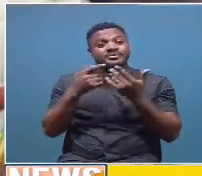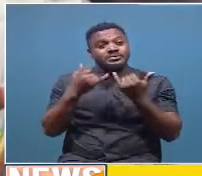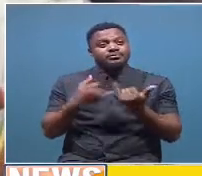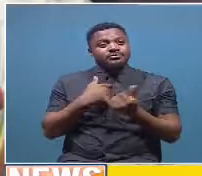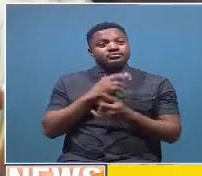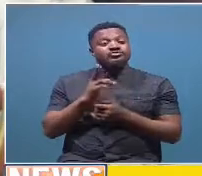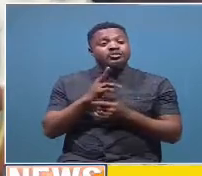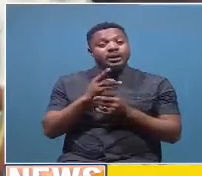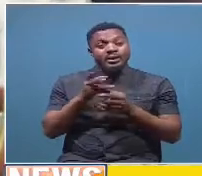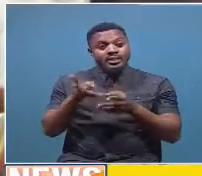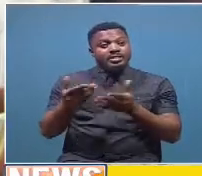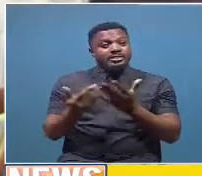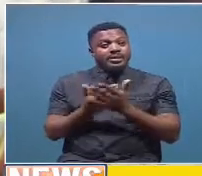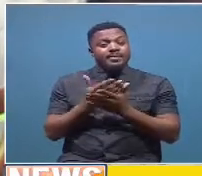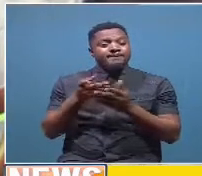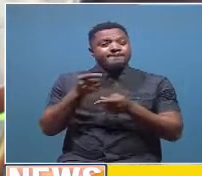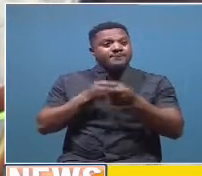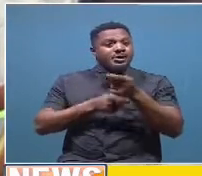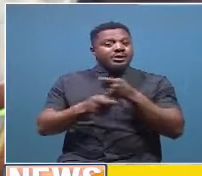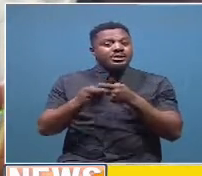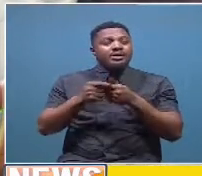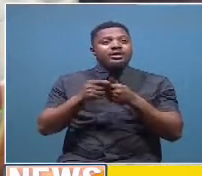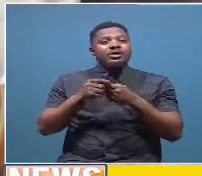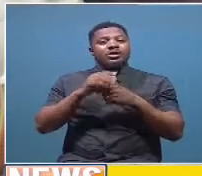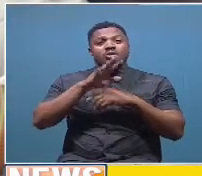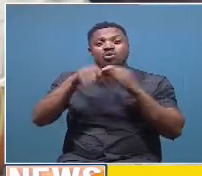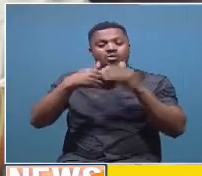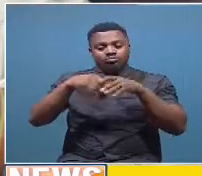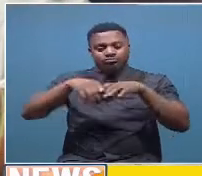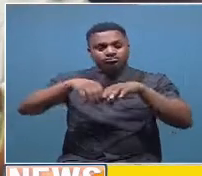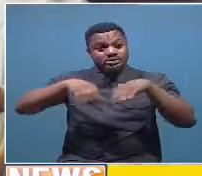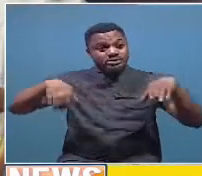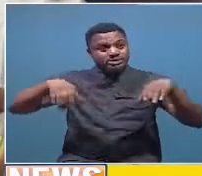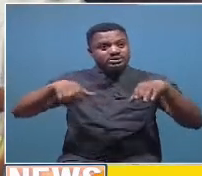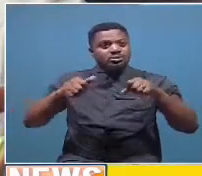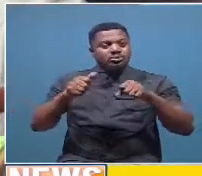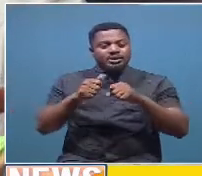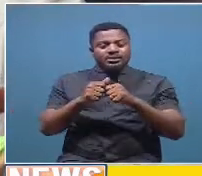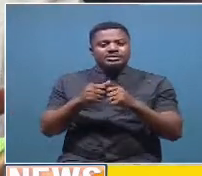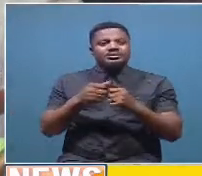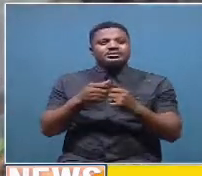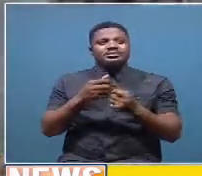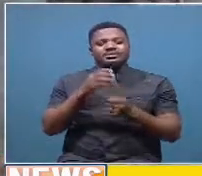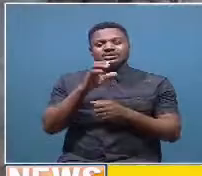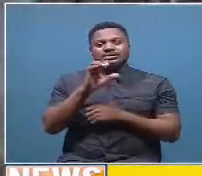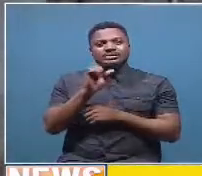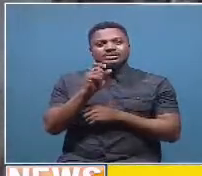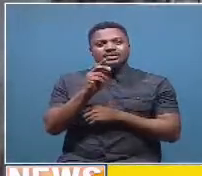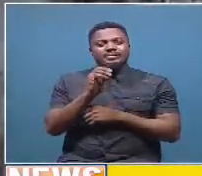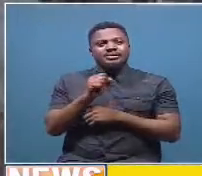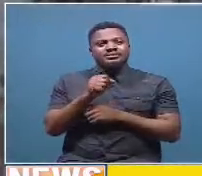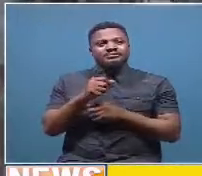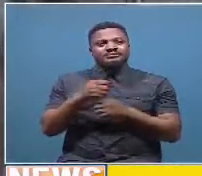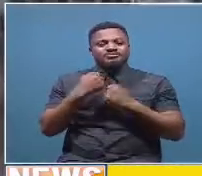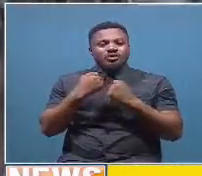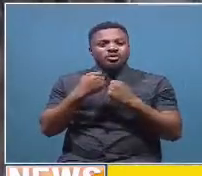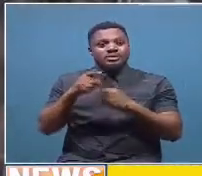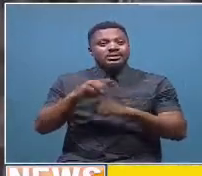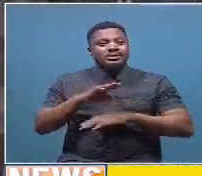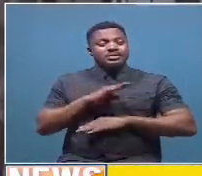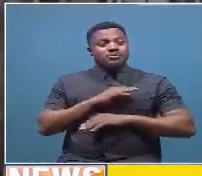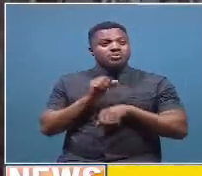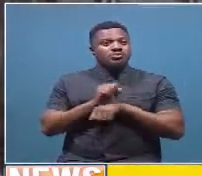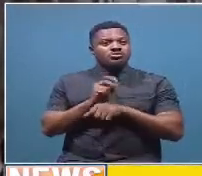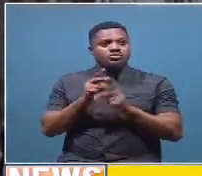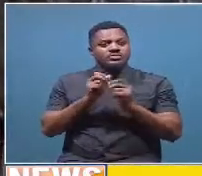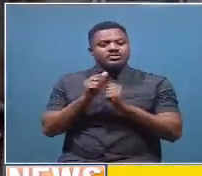with the method we are using, we are replacing the entire section with reinforced concrete slab. Satisfied with work so